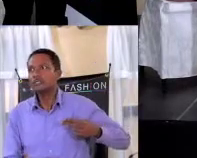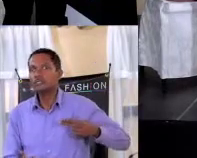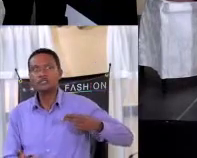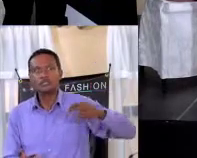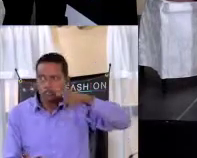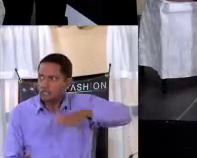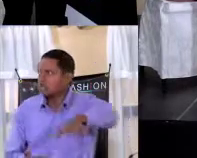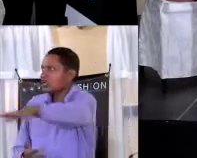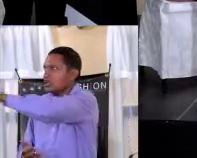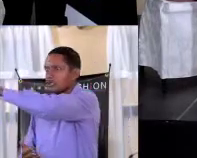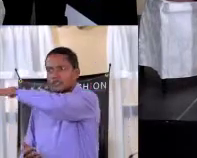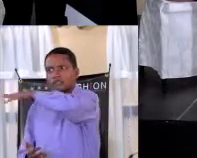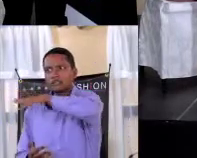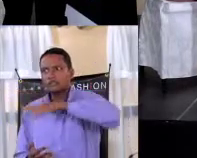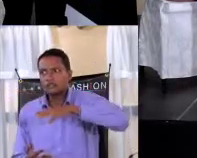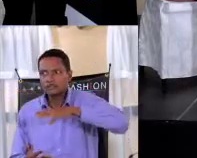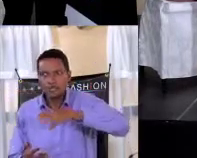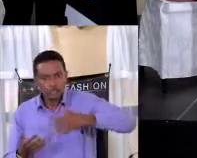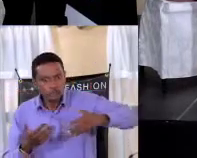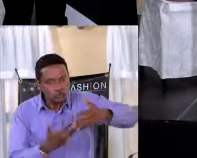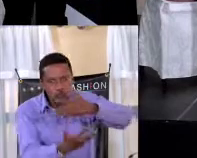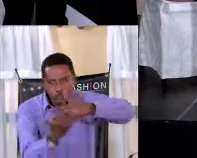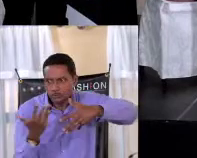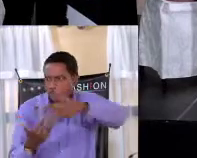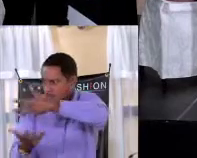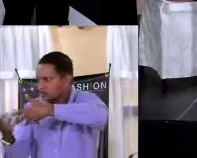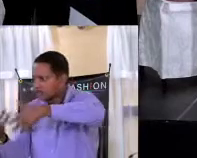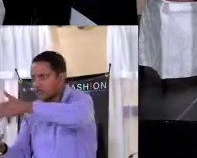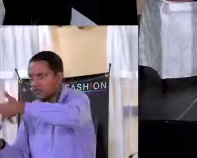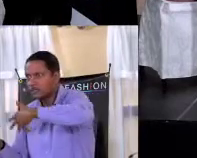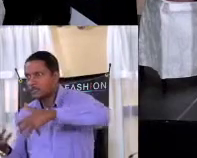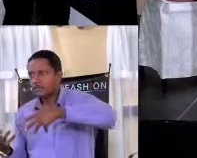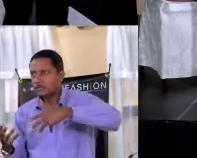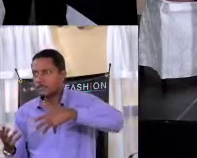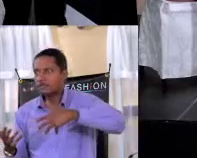the associational links between each other,